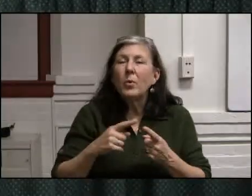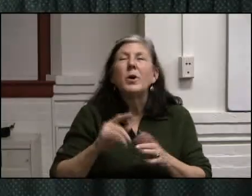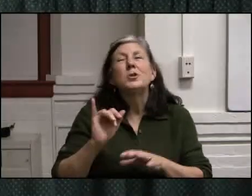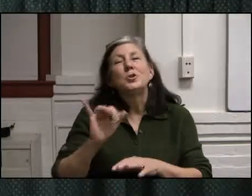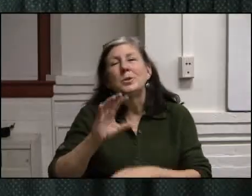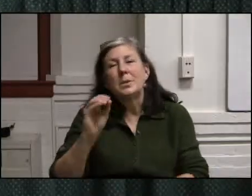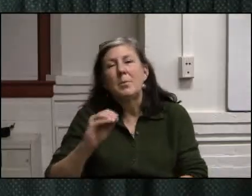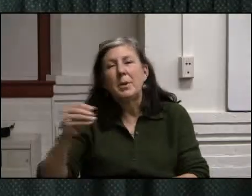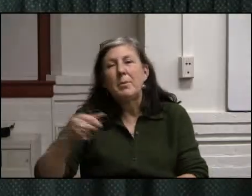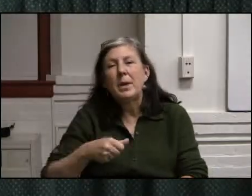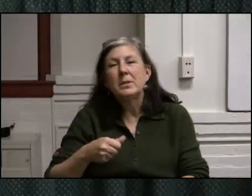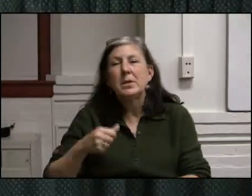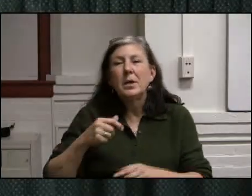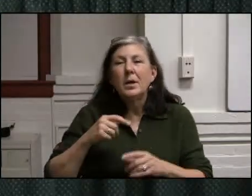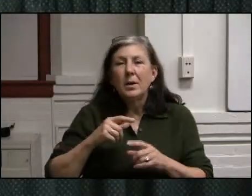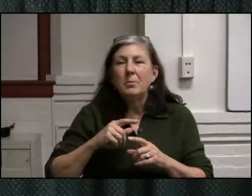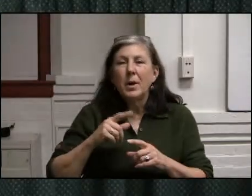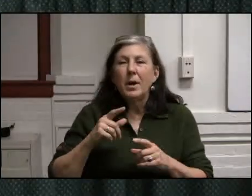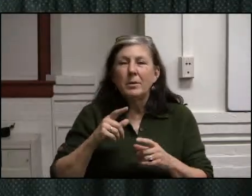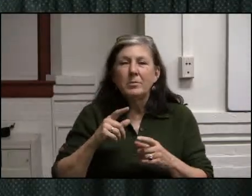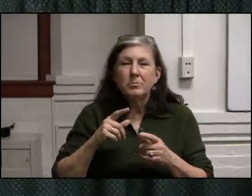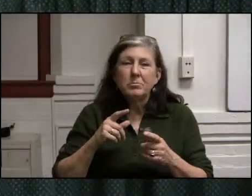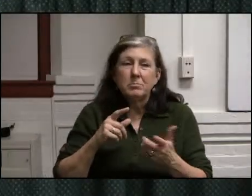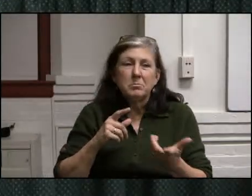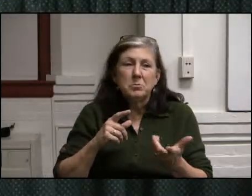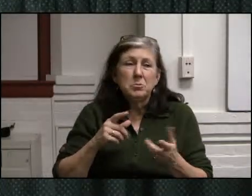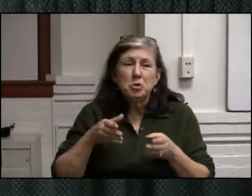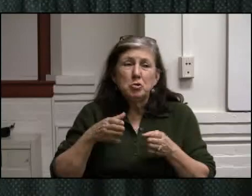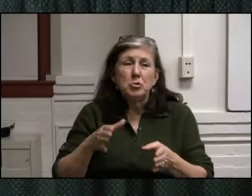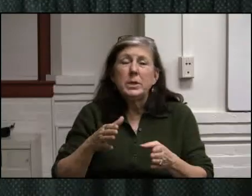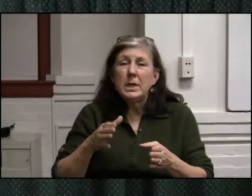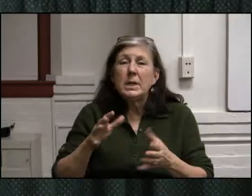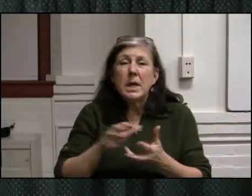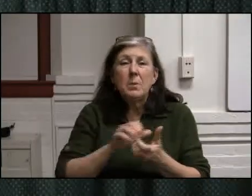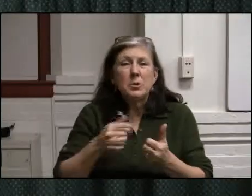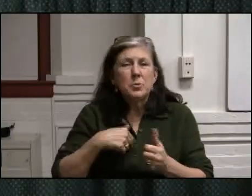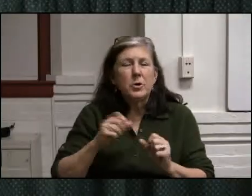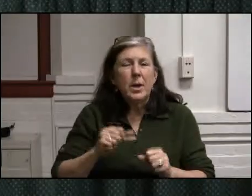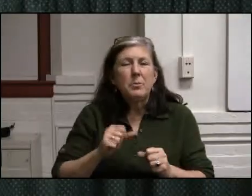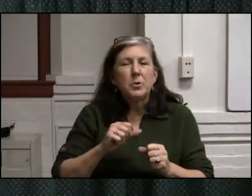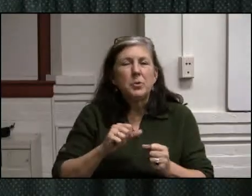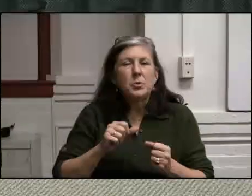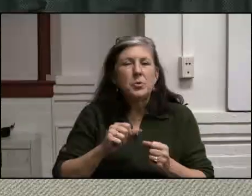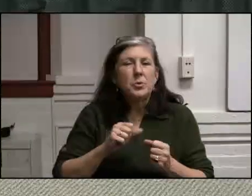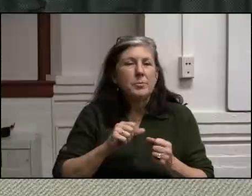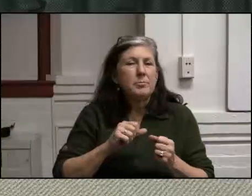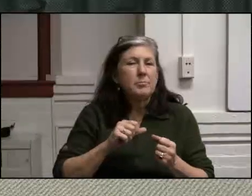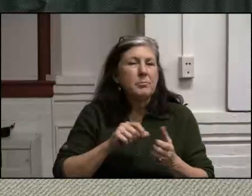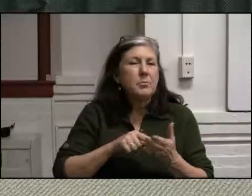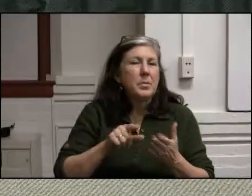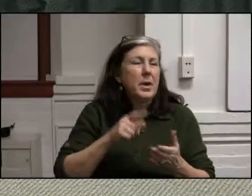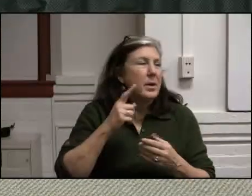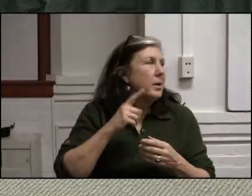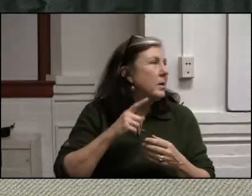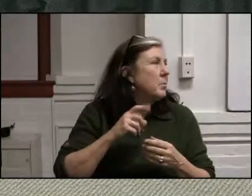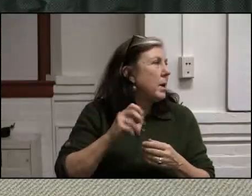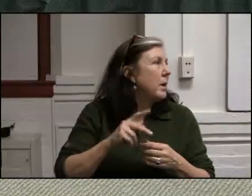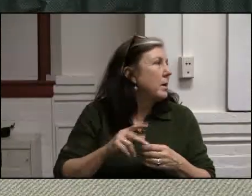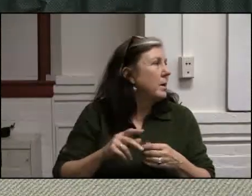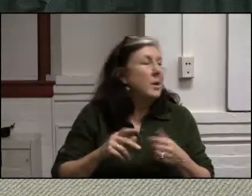side damage to town infrastructure, we're able to recover those funds. That's why Cool Hand Luke was in prison, by the way.